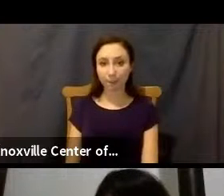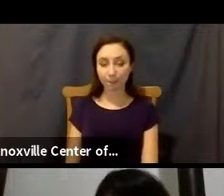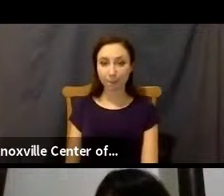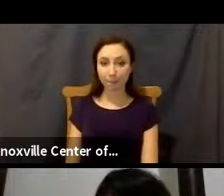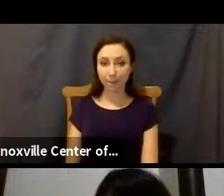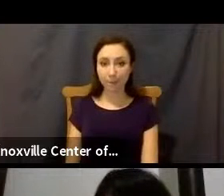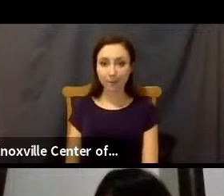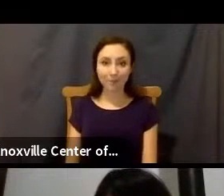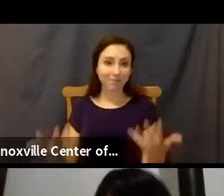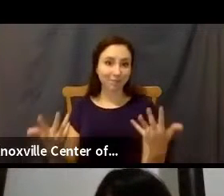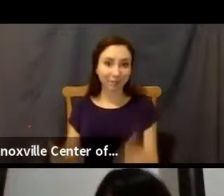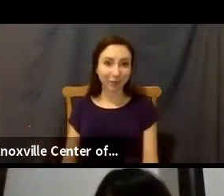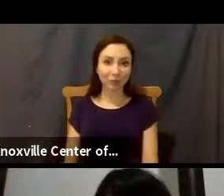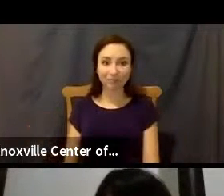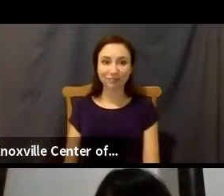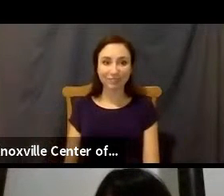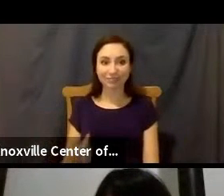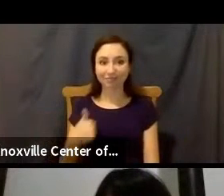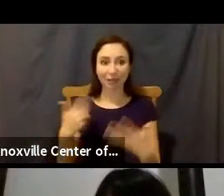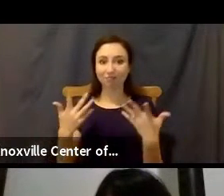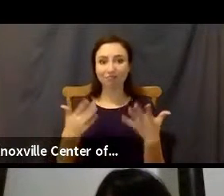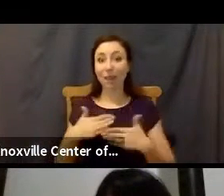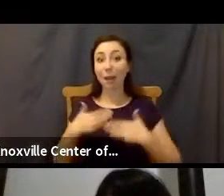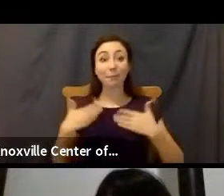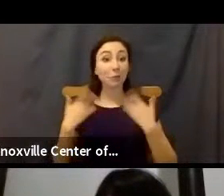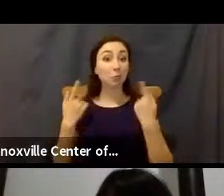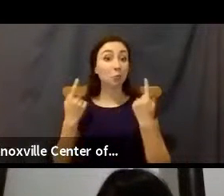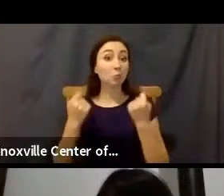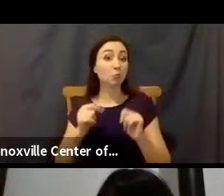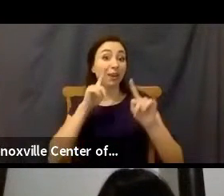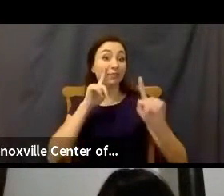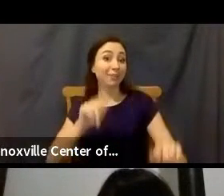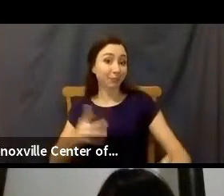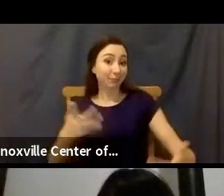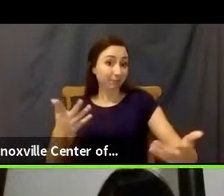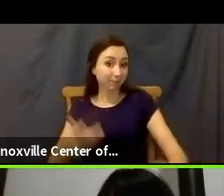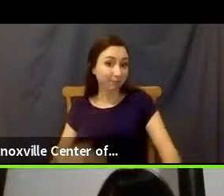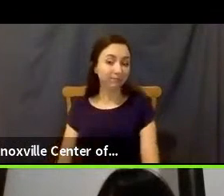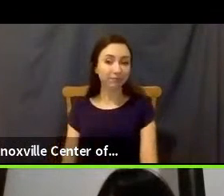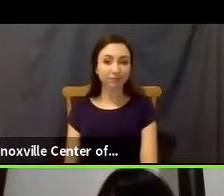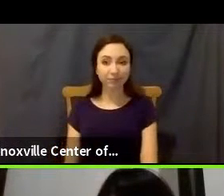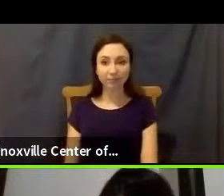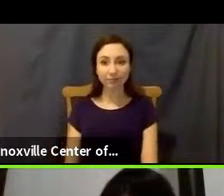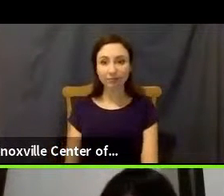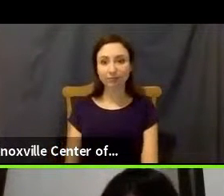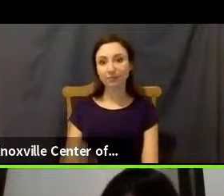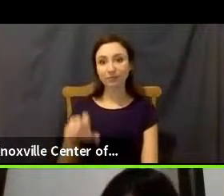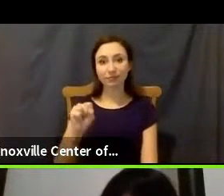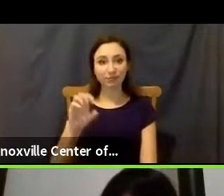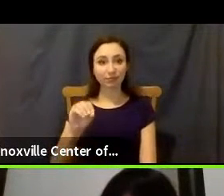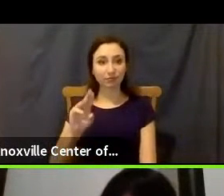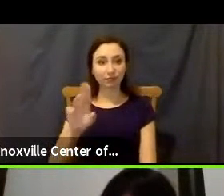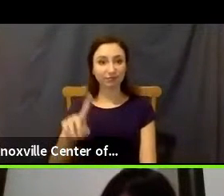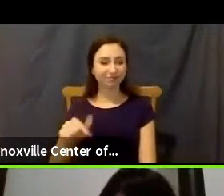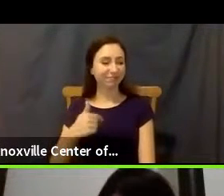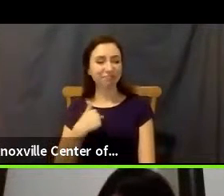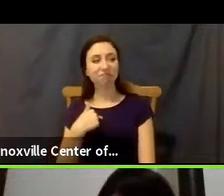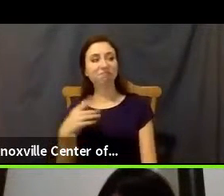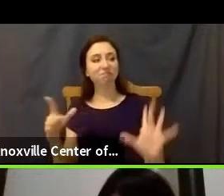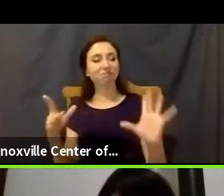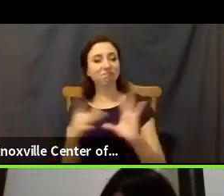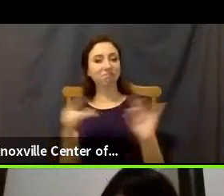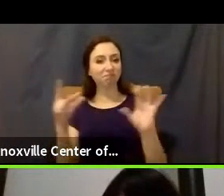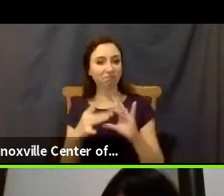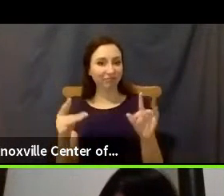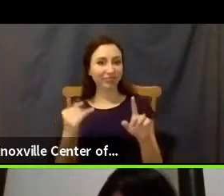So, and happy to try to answer questions. Thanks, Dr. Buchanan. I guess just one comment is, hypothetically,